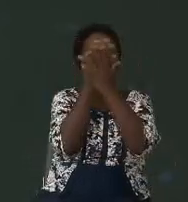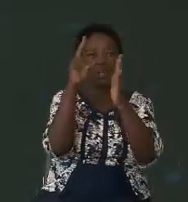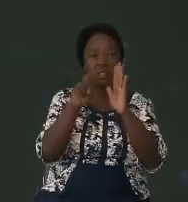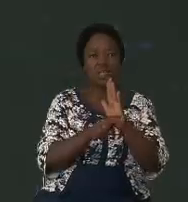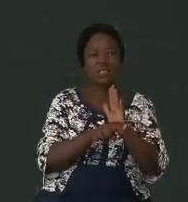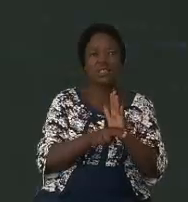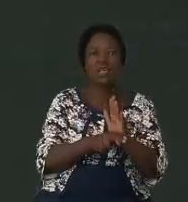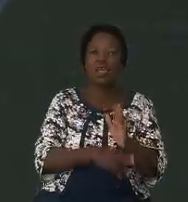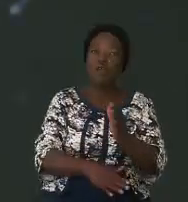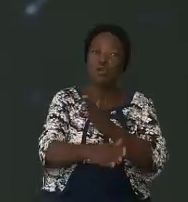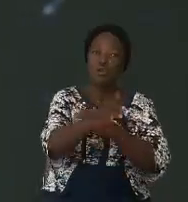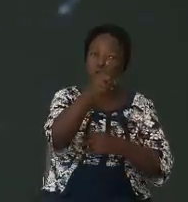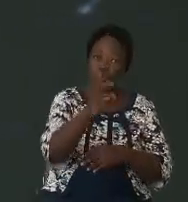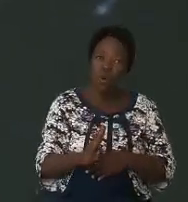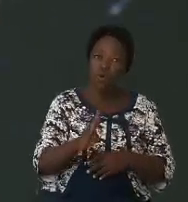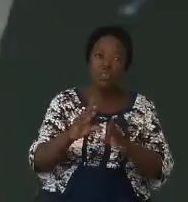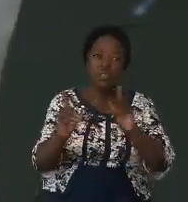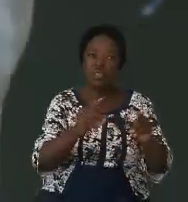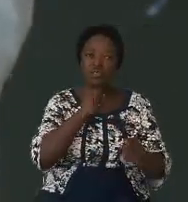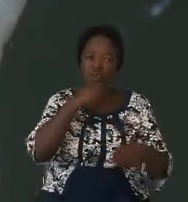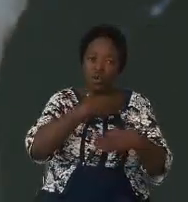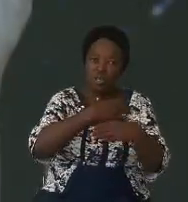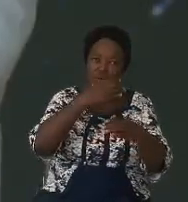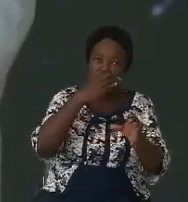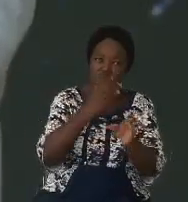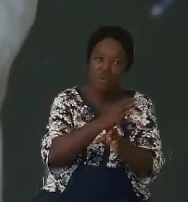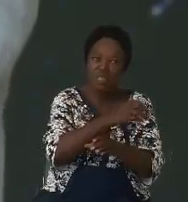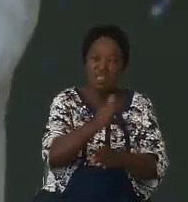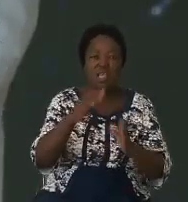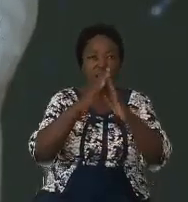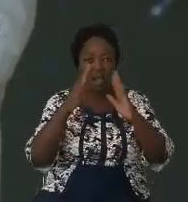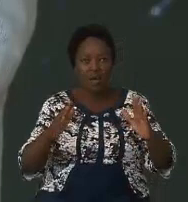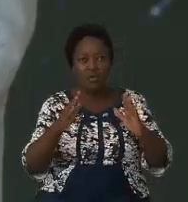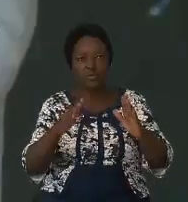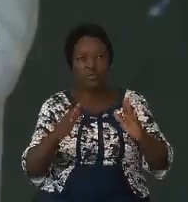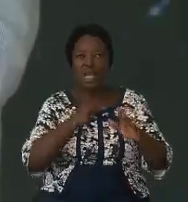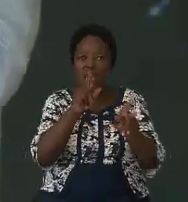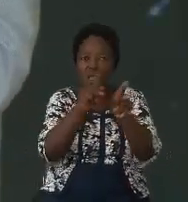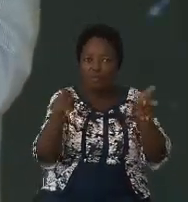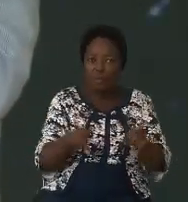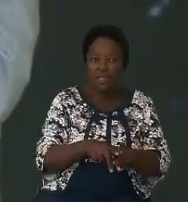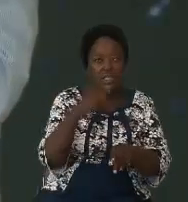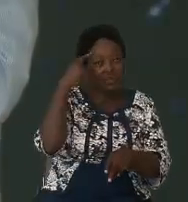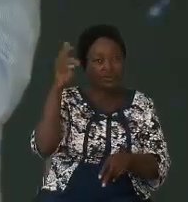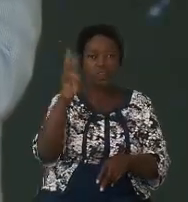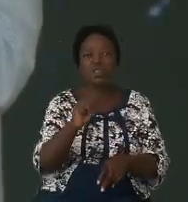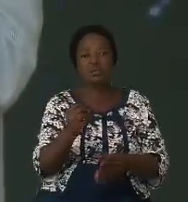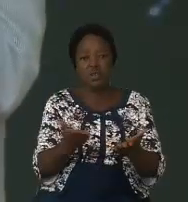spirit, and the spirit of darkness. God did not create a